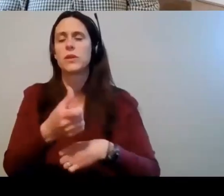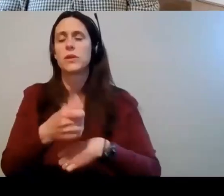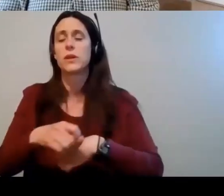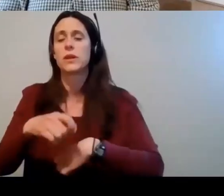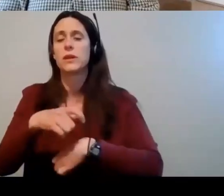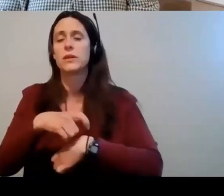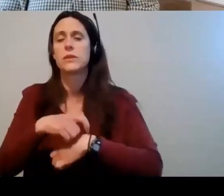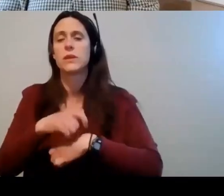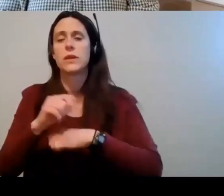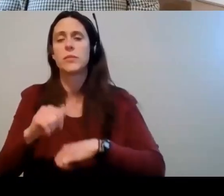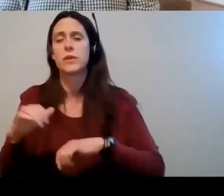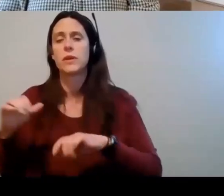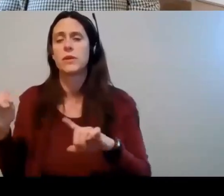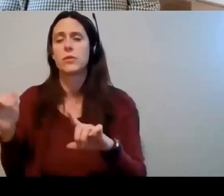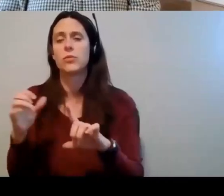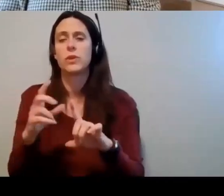like.